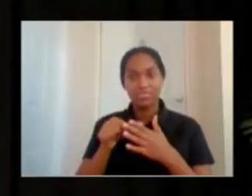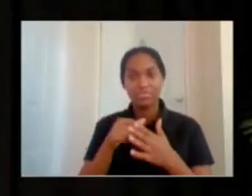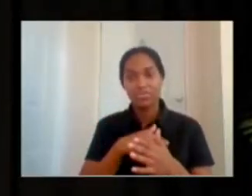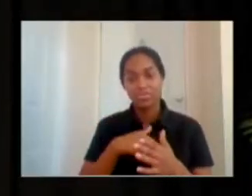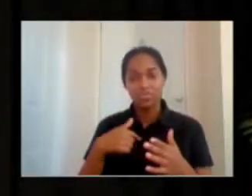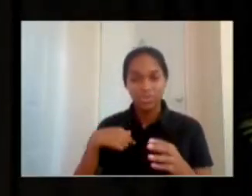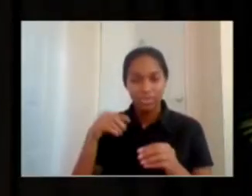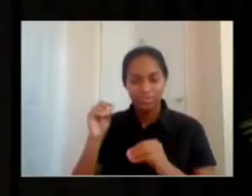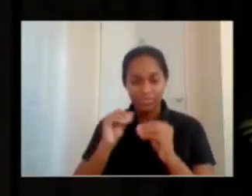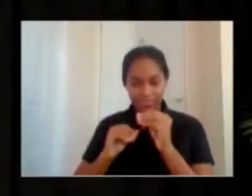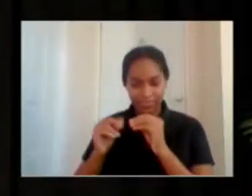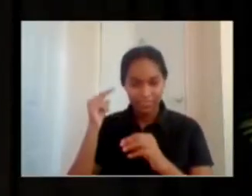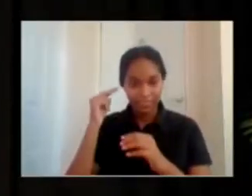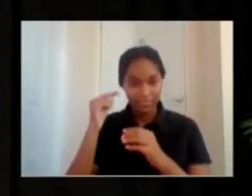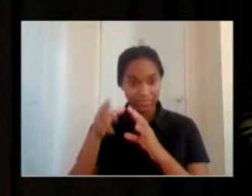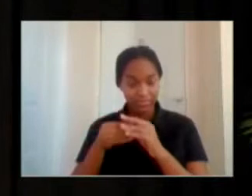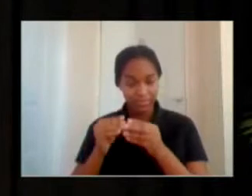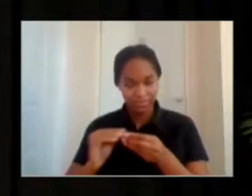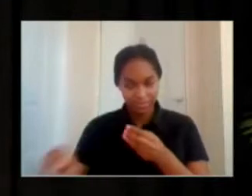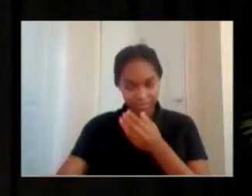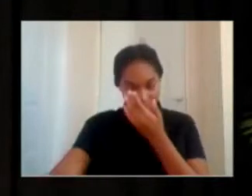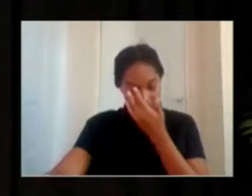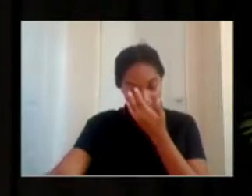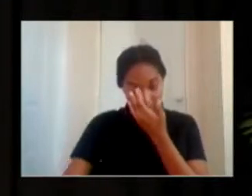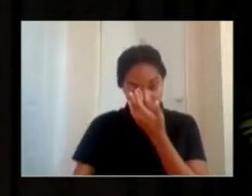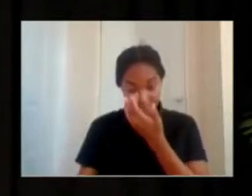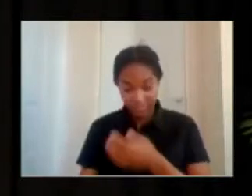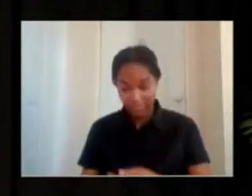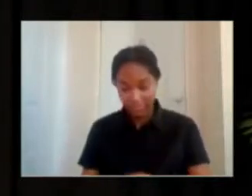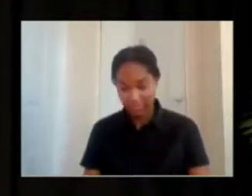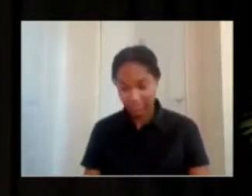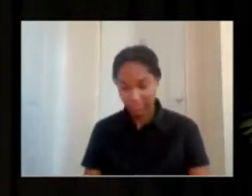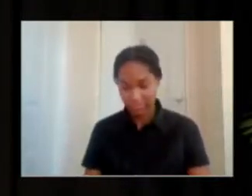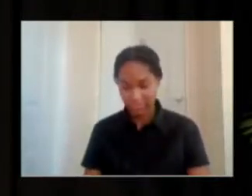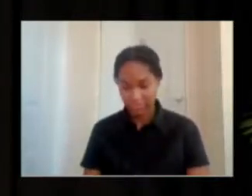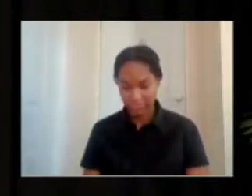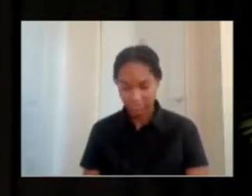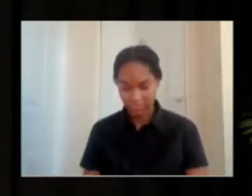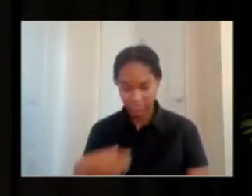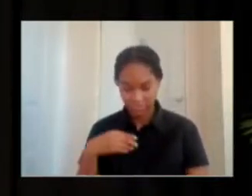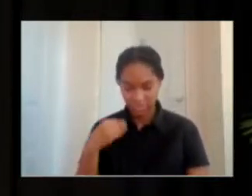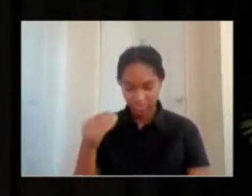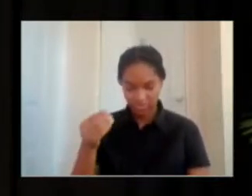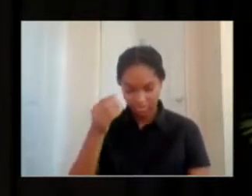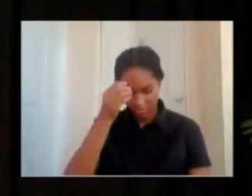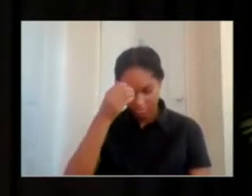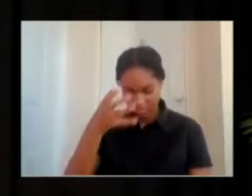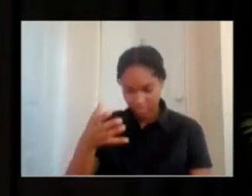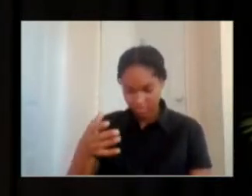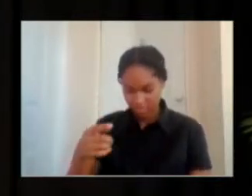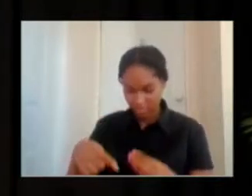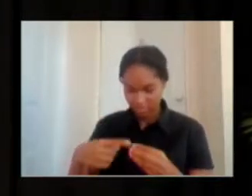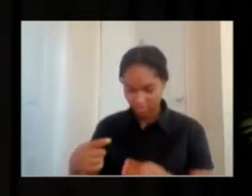compile these news stories that have been put on the website. We give you information about,